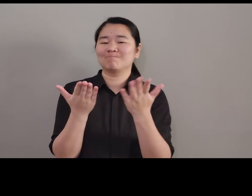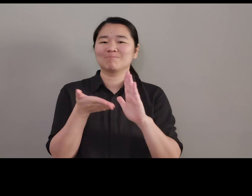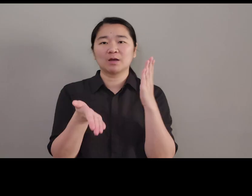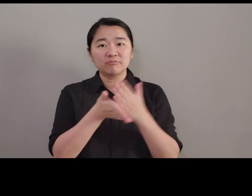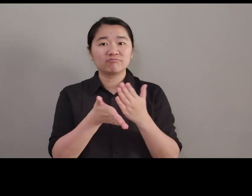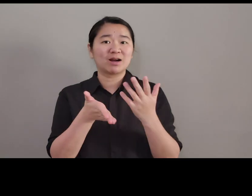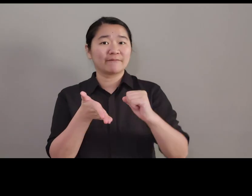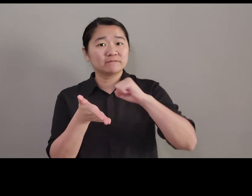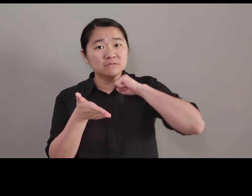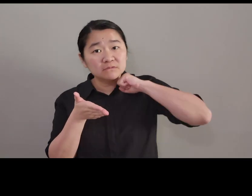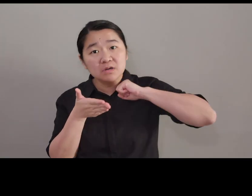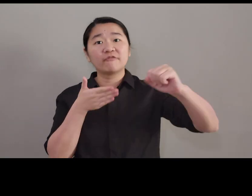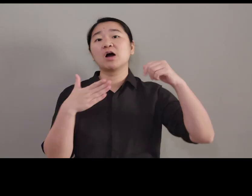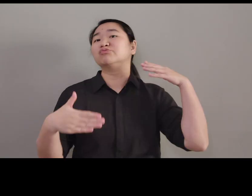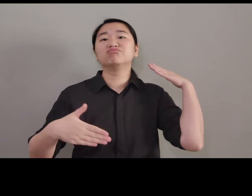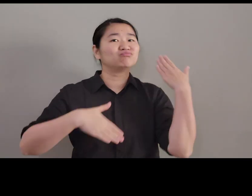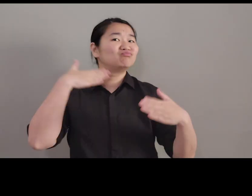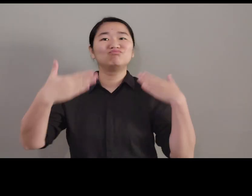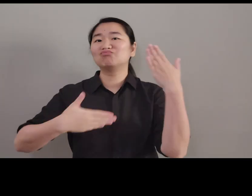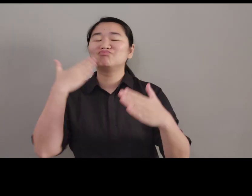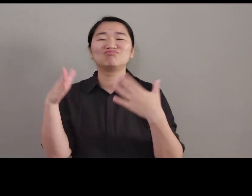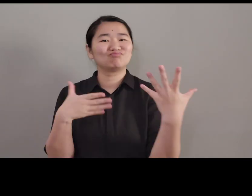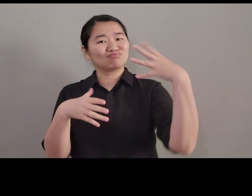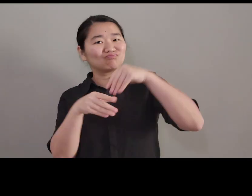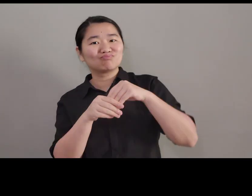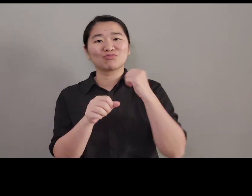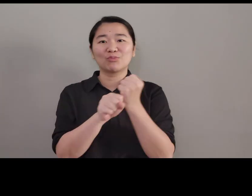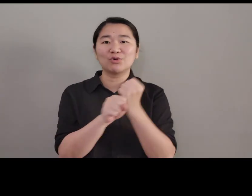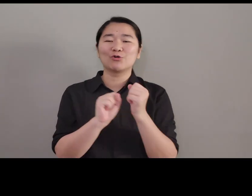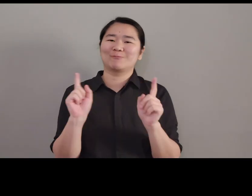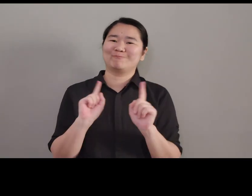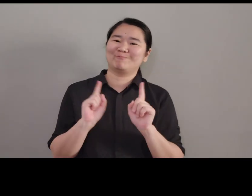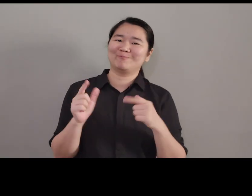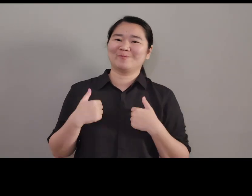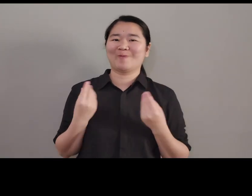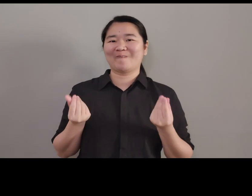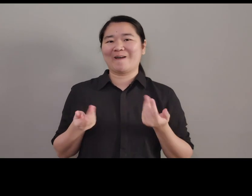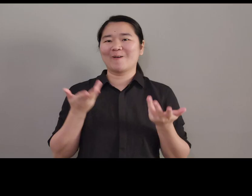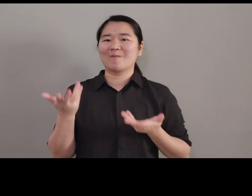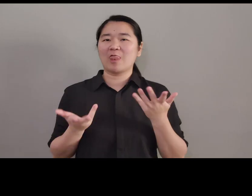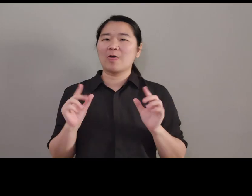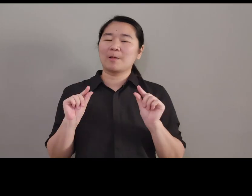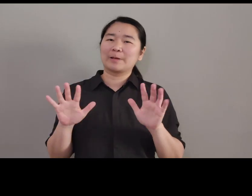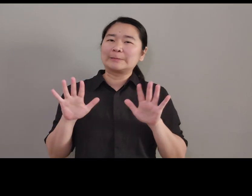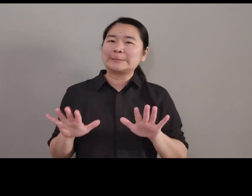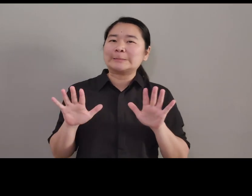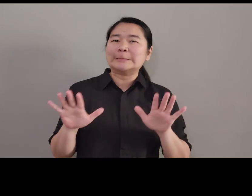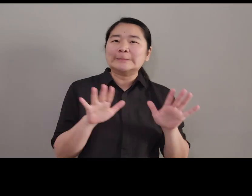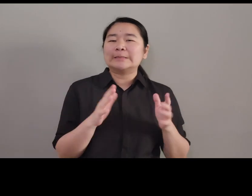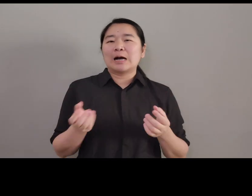moving super fast forward. So what do you have any kind of a tip or something that would